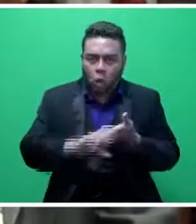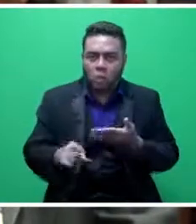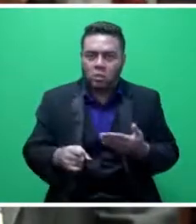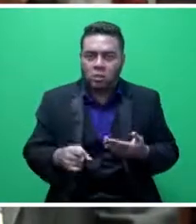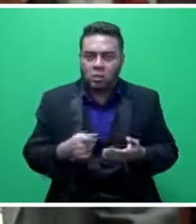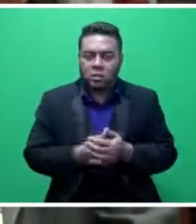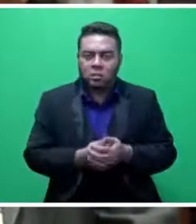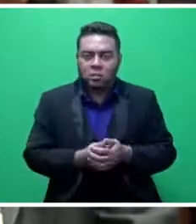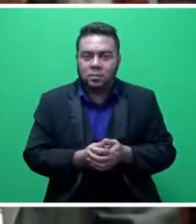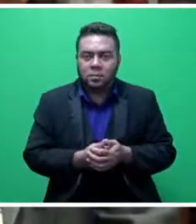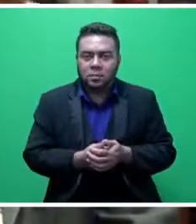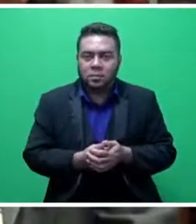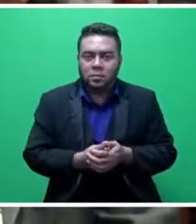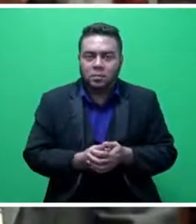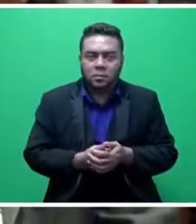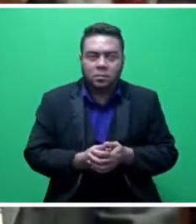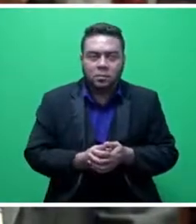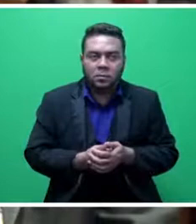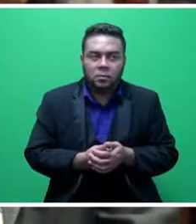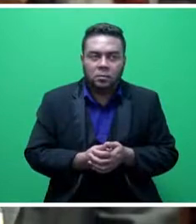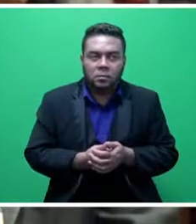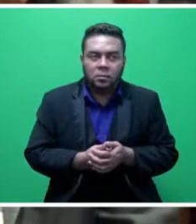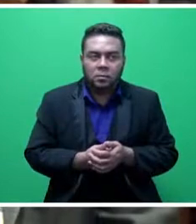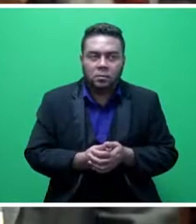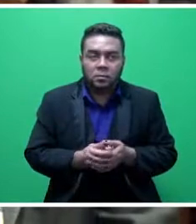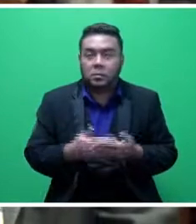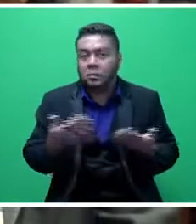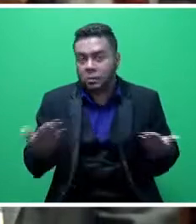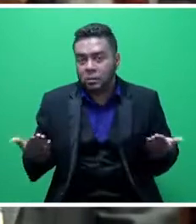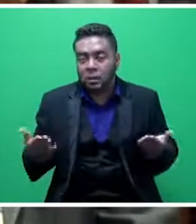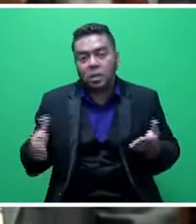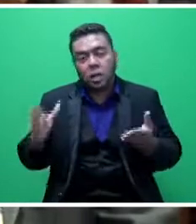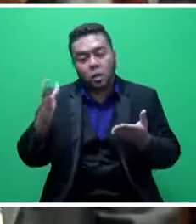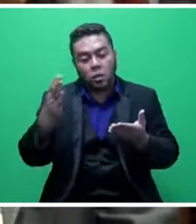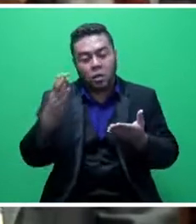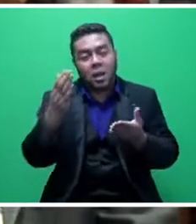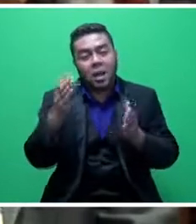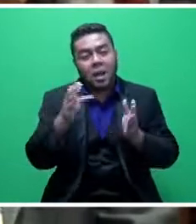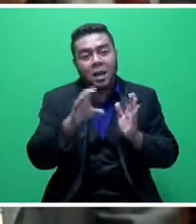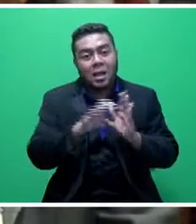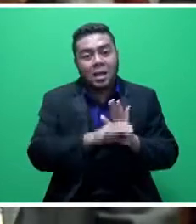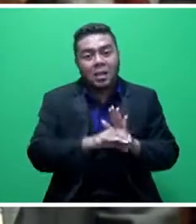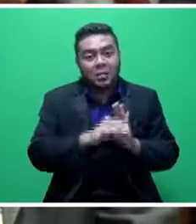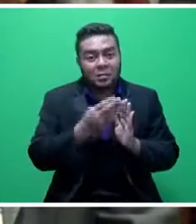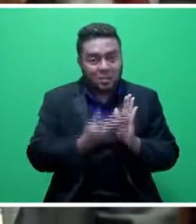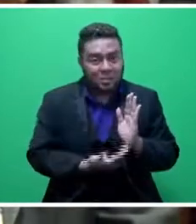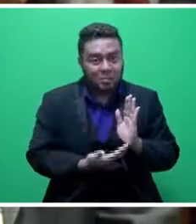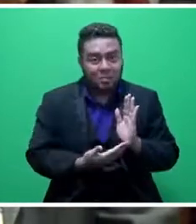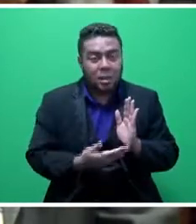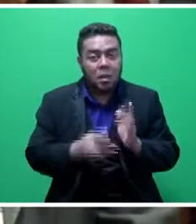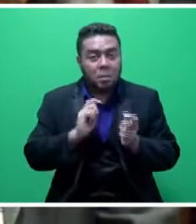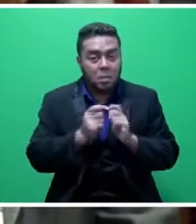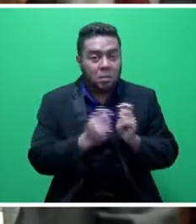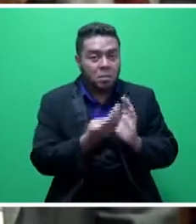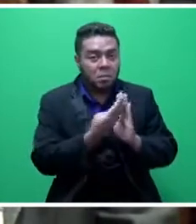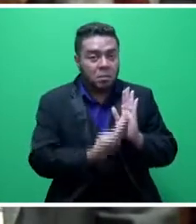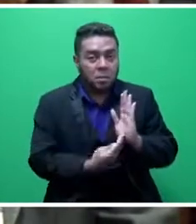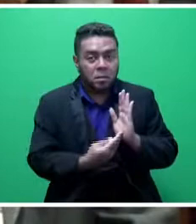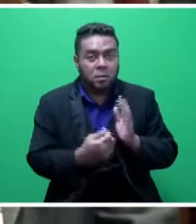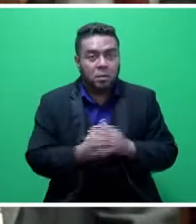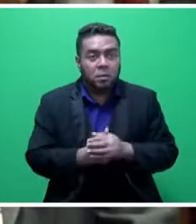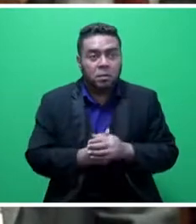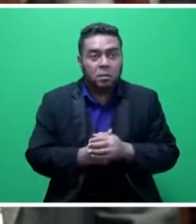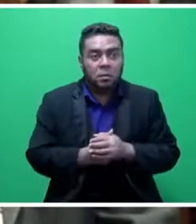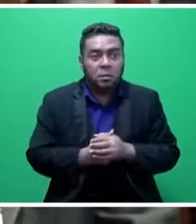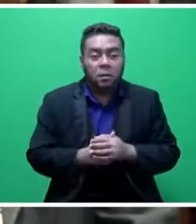The next one, Mr. Speaker, sir, is the Customs Budget Amendment Bill. There are three changes made to the